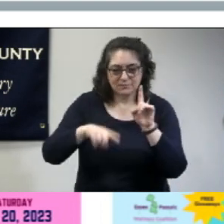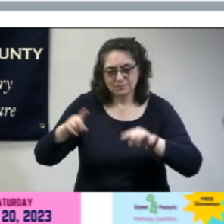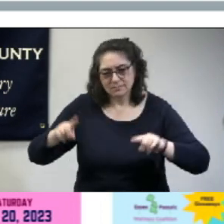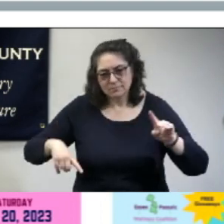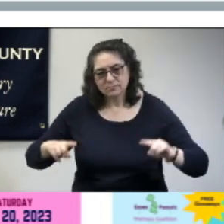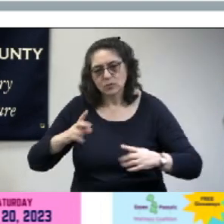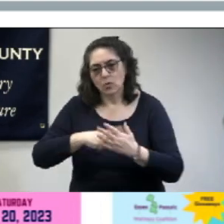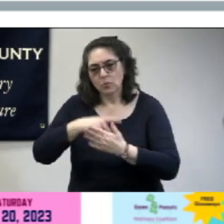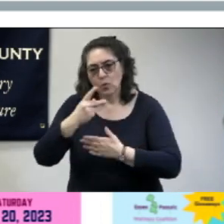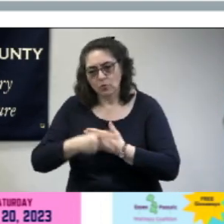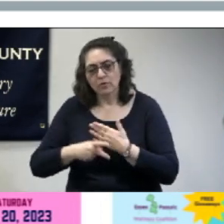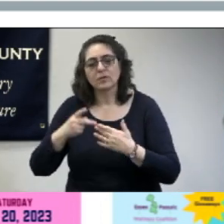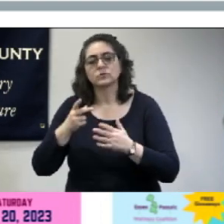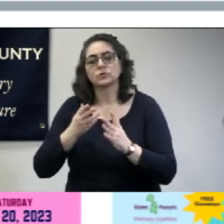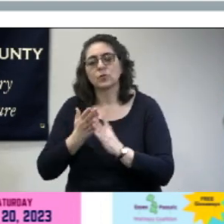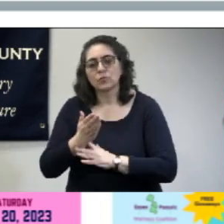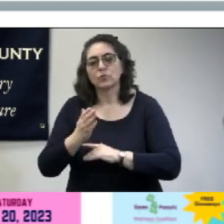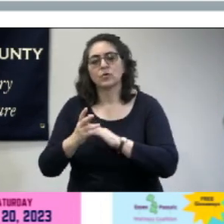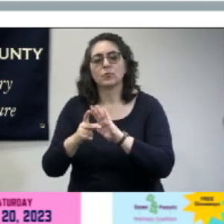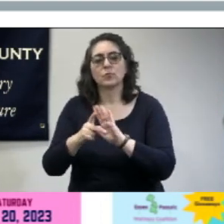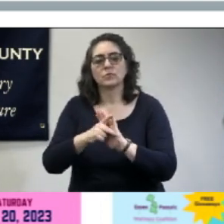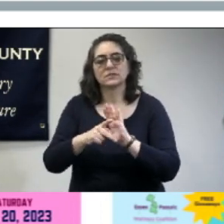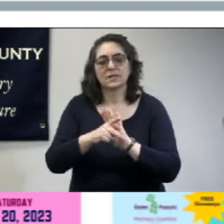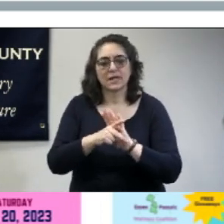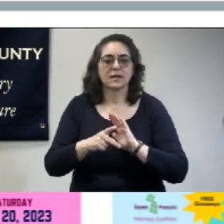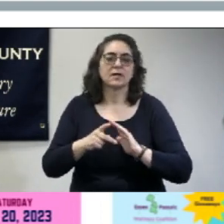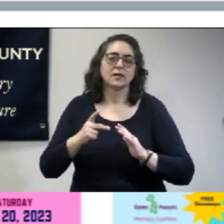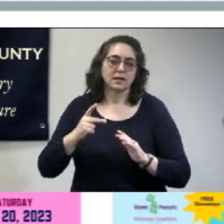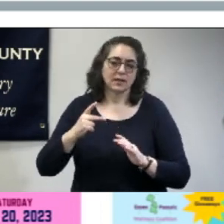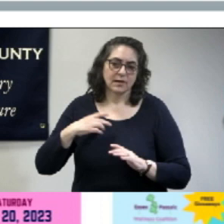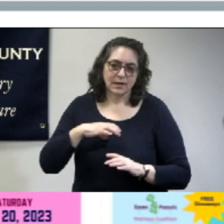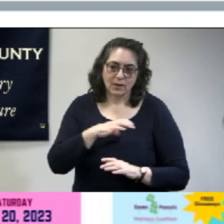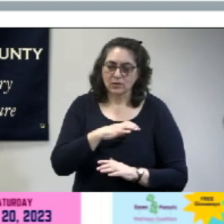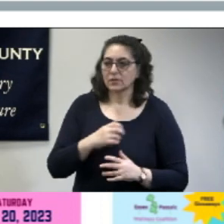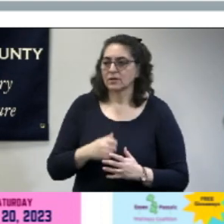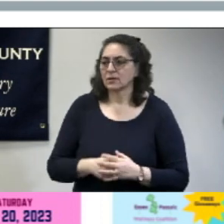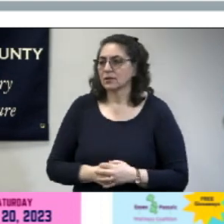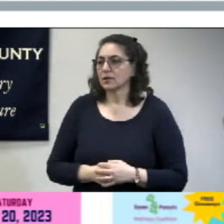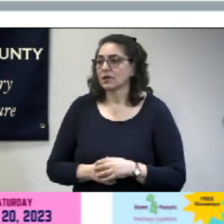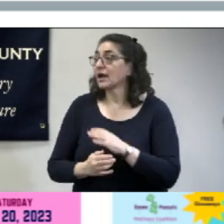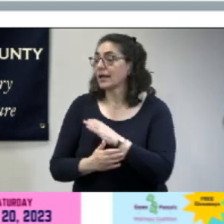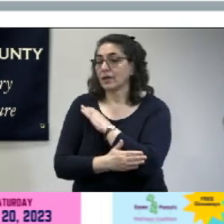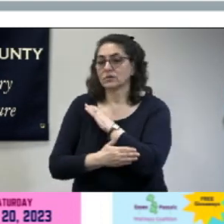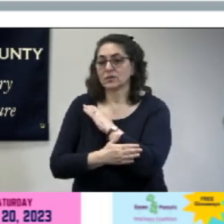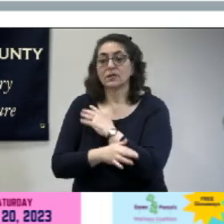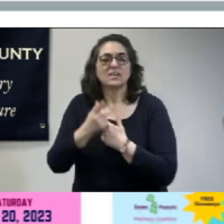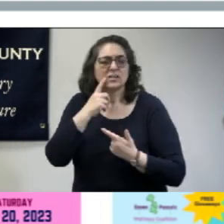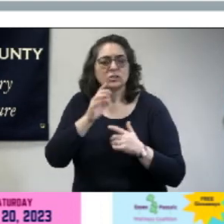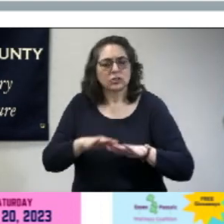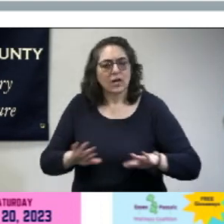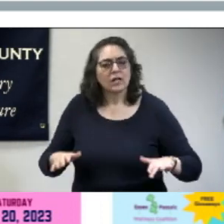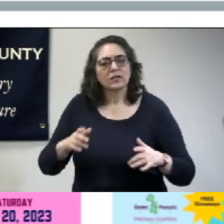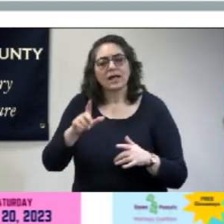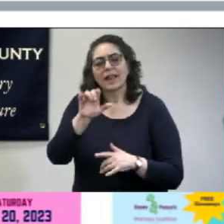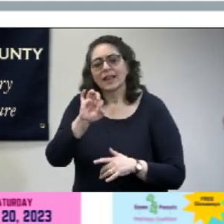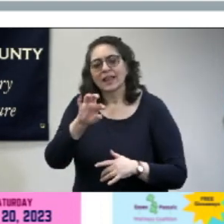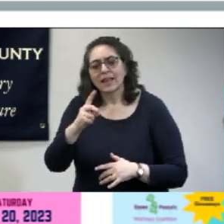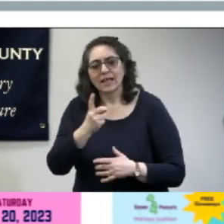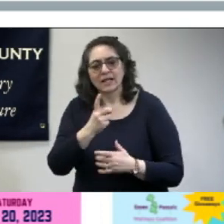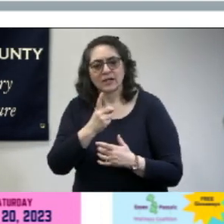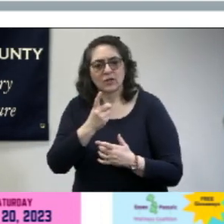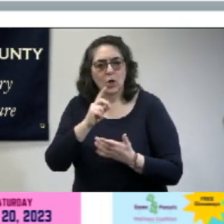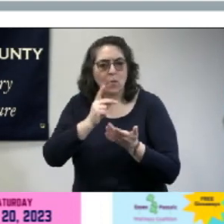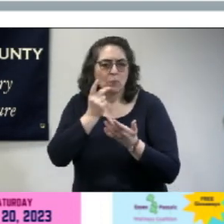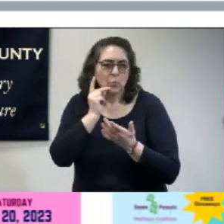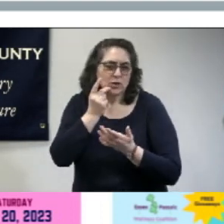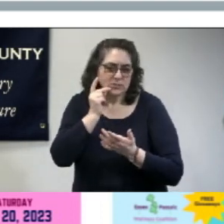County on everything you could see listed here. So childhood lead poisoning prevention,